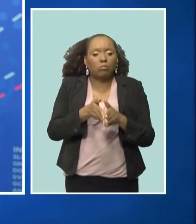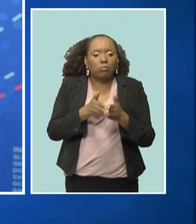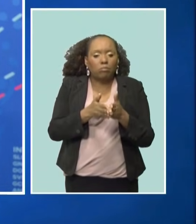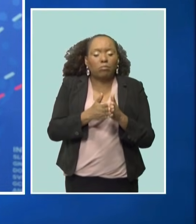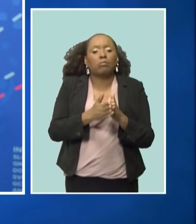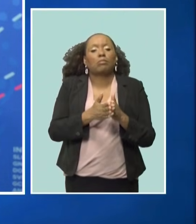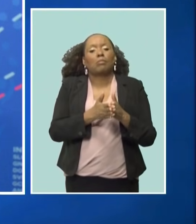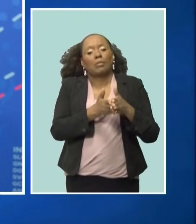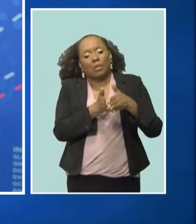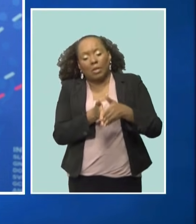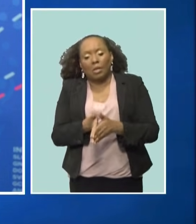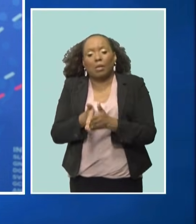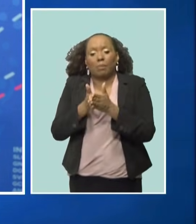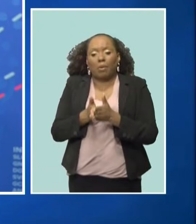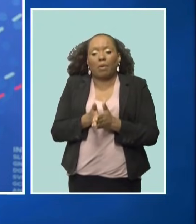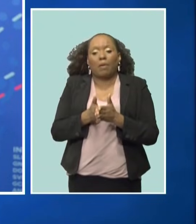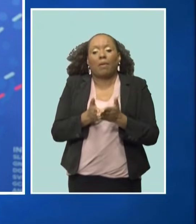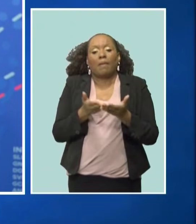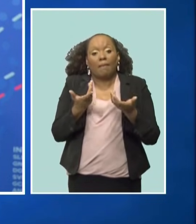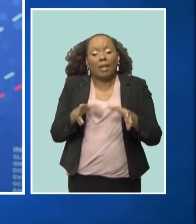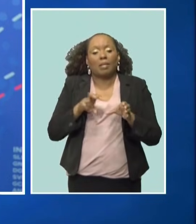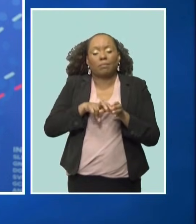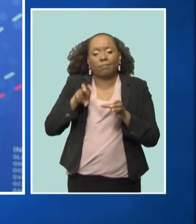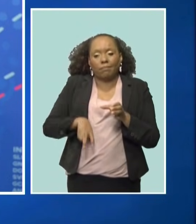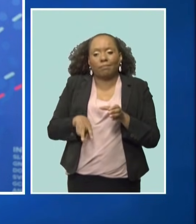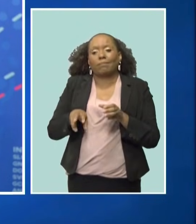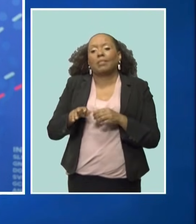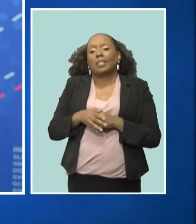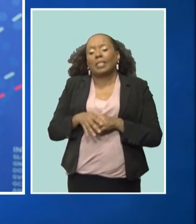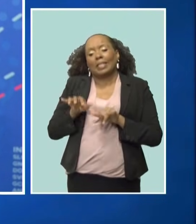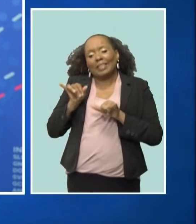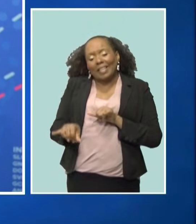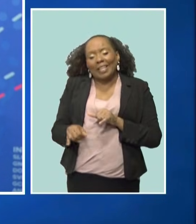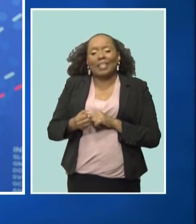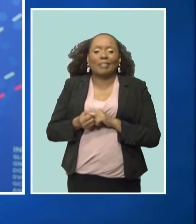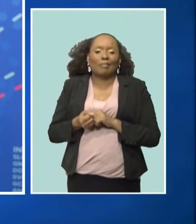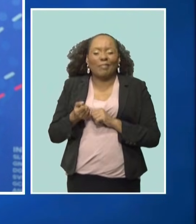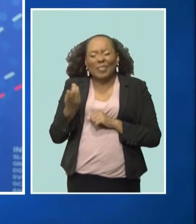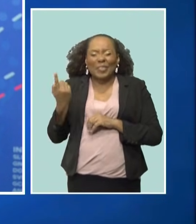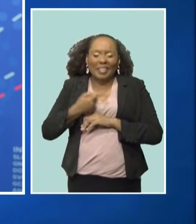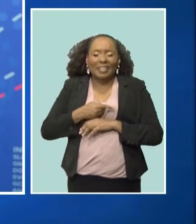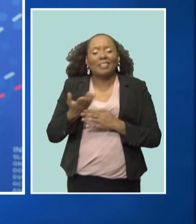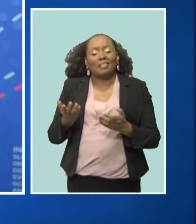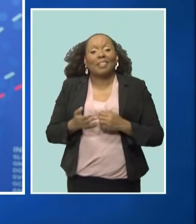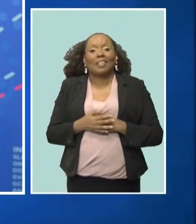home. That's worked well for us. The fact that we've had in excess of